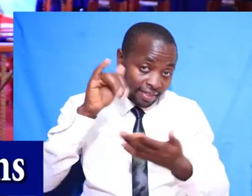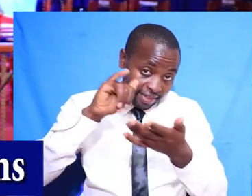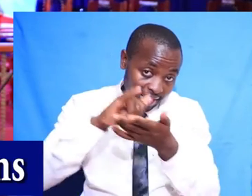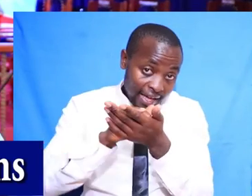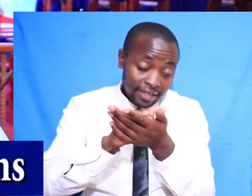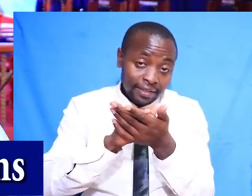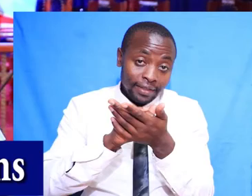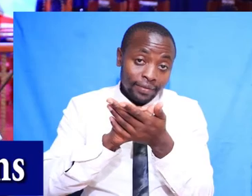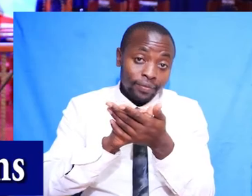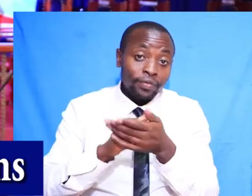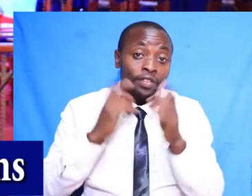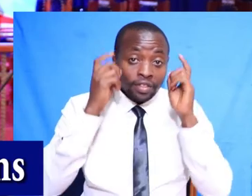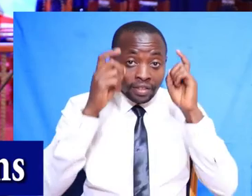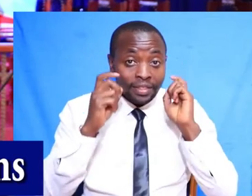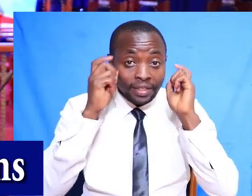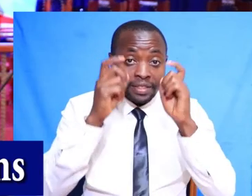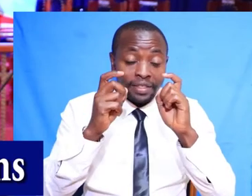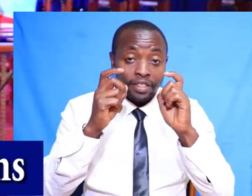that the sins